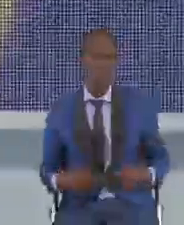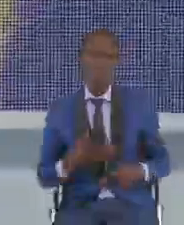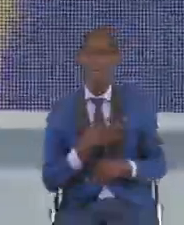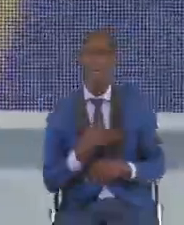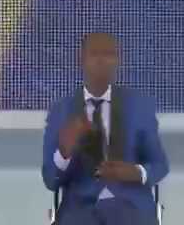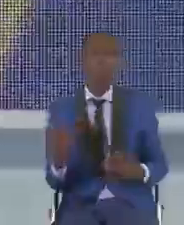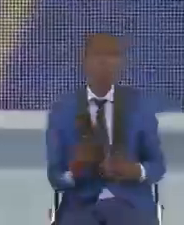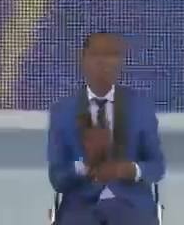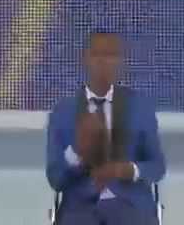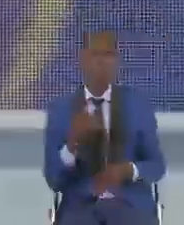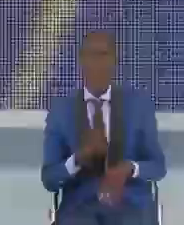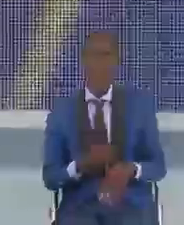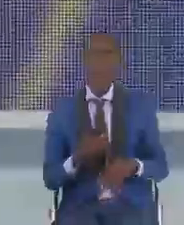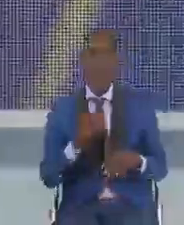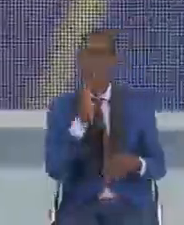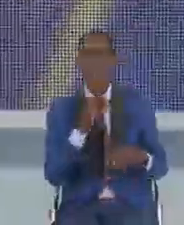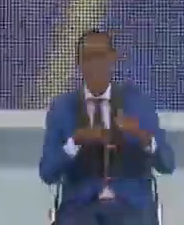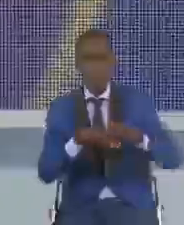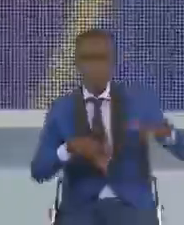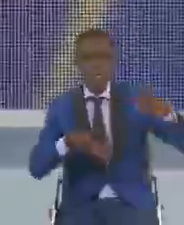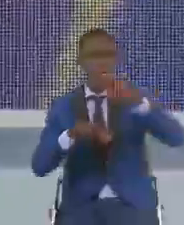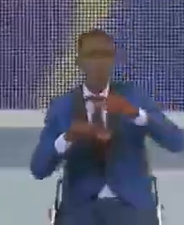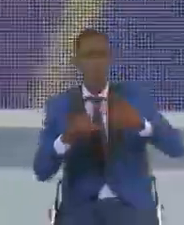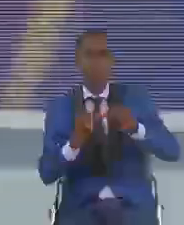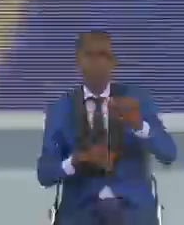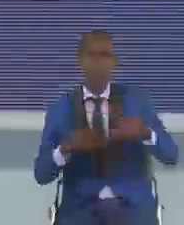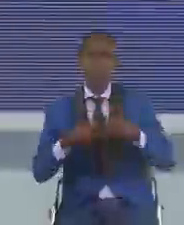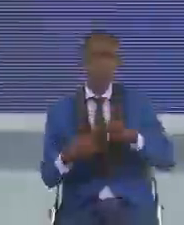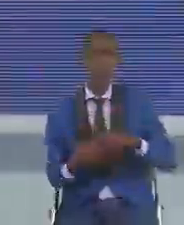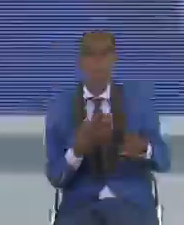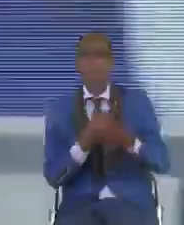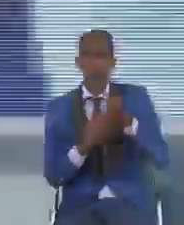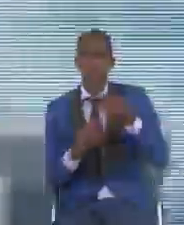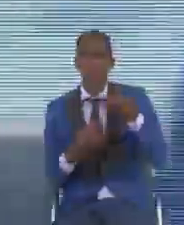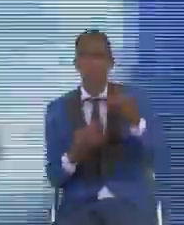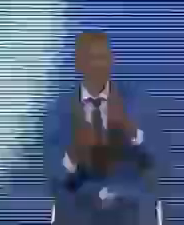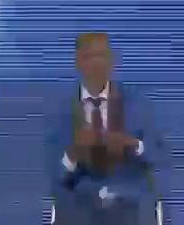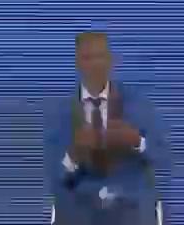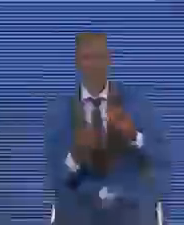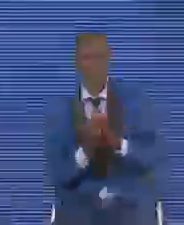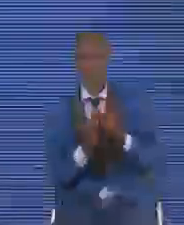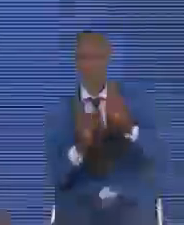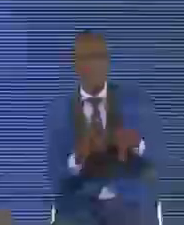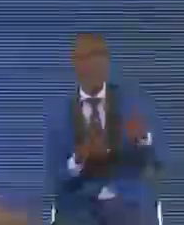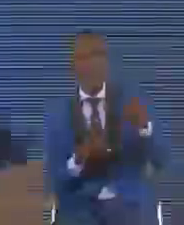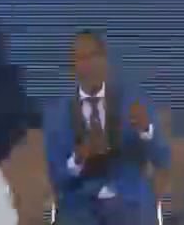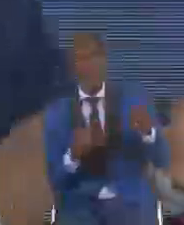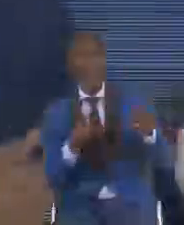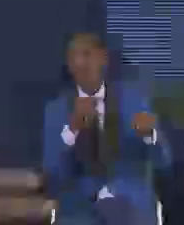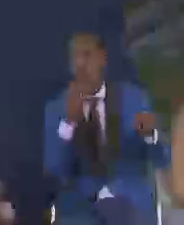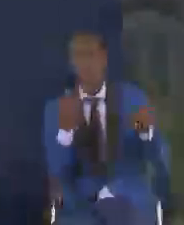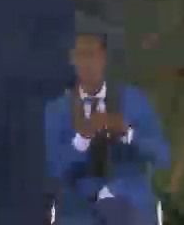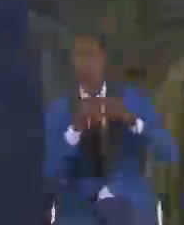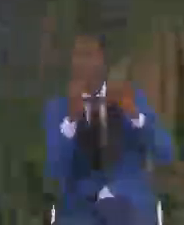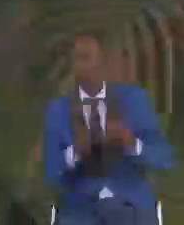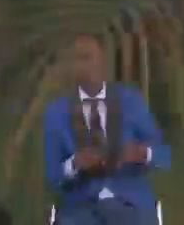time on top of every situation, and you say, I'm not as strong as that, and I'm not